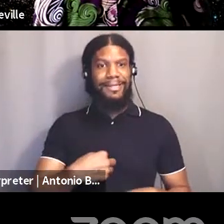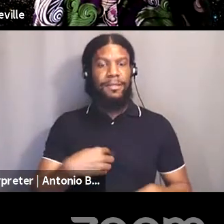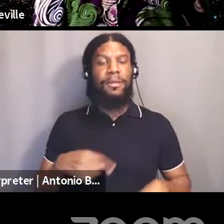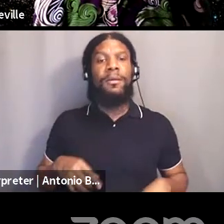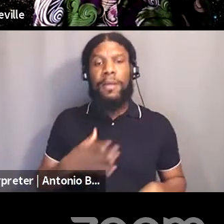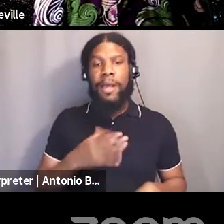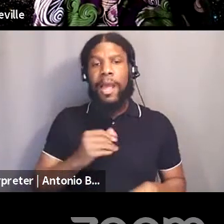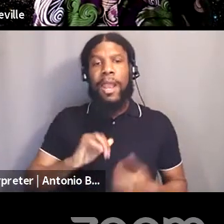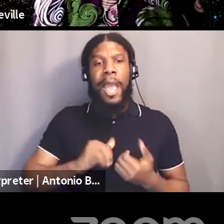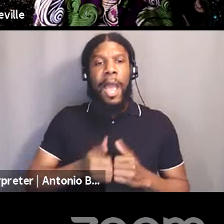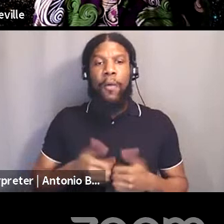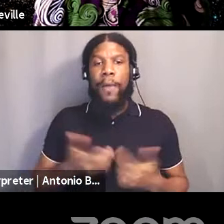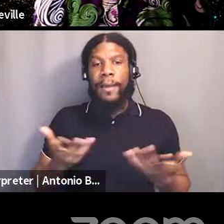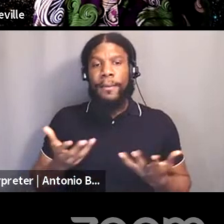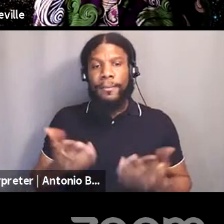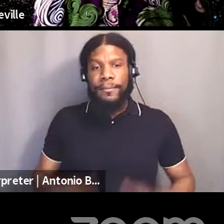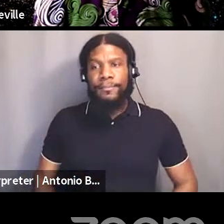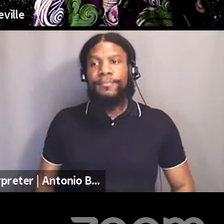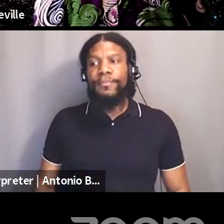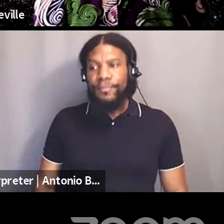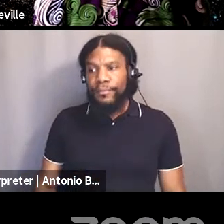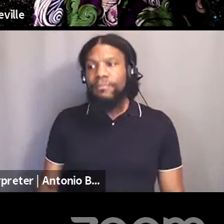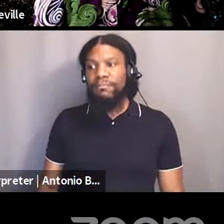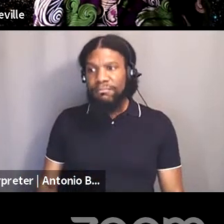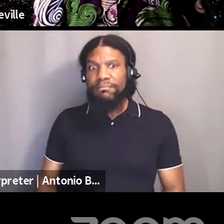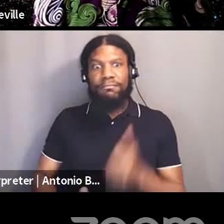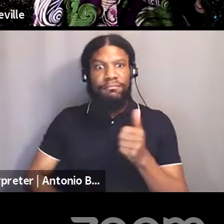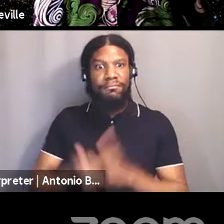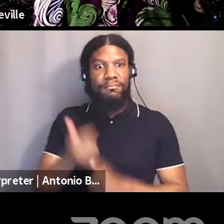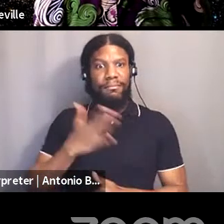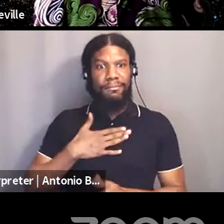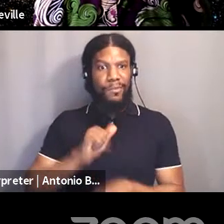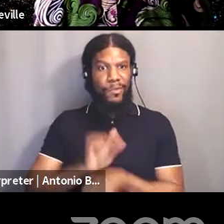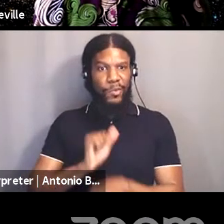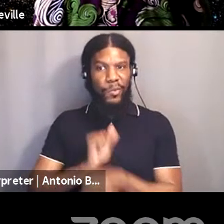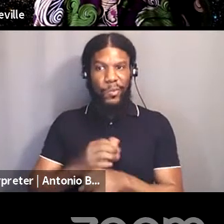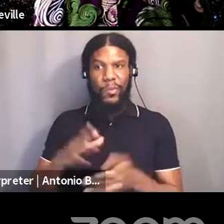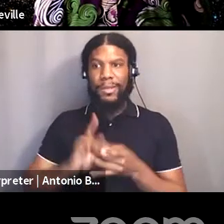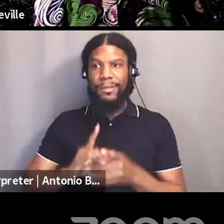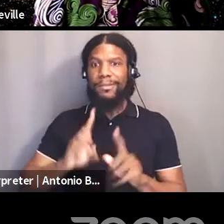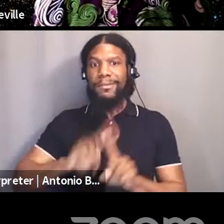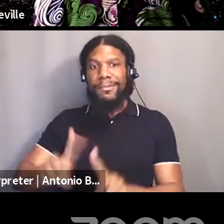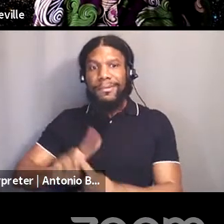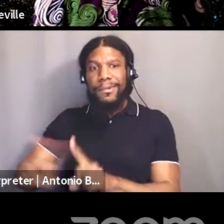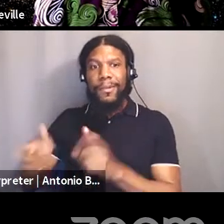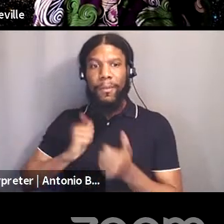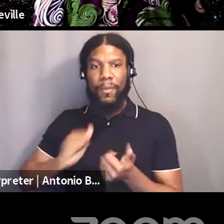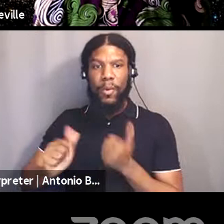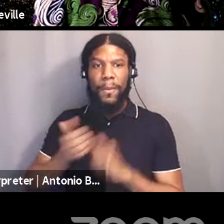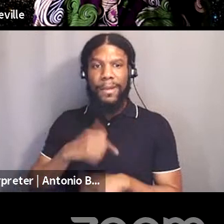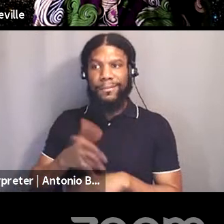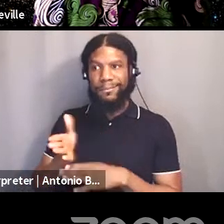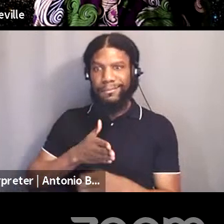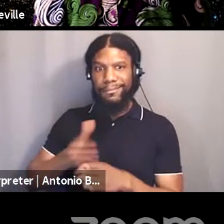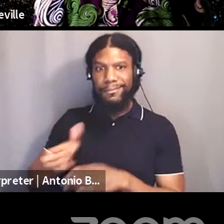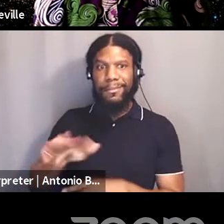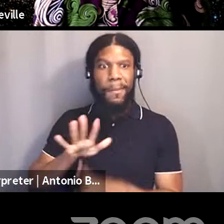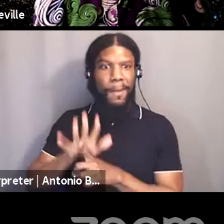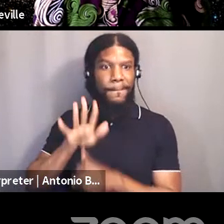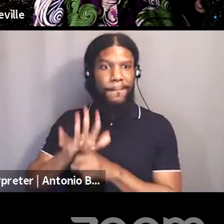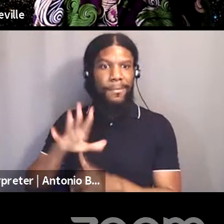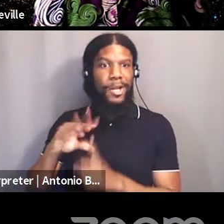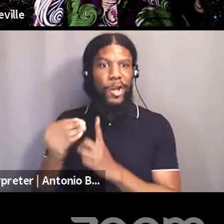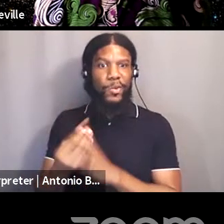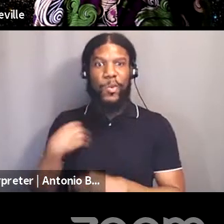how a lot of my work deals with how different performances in popular culture influence what we think of as